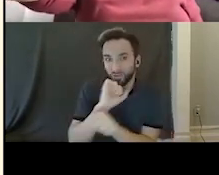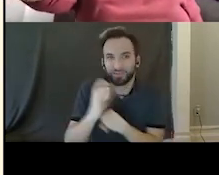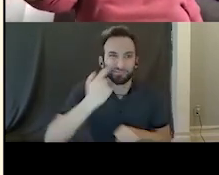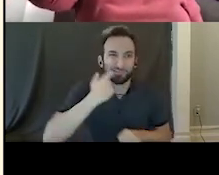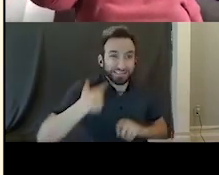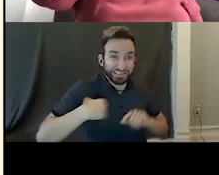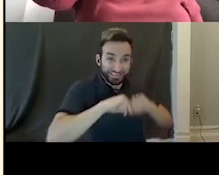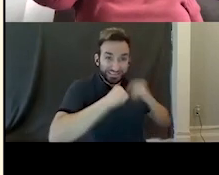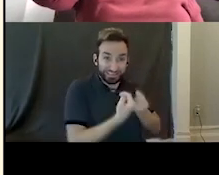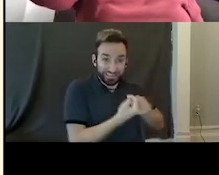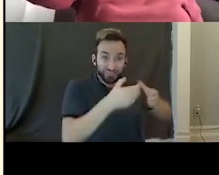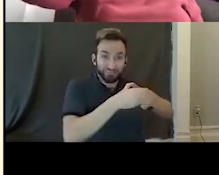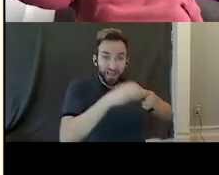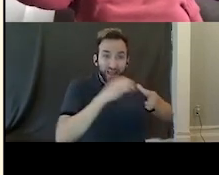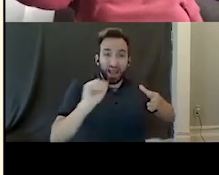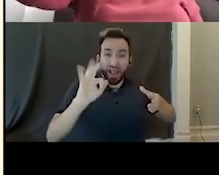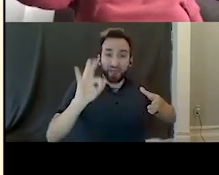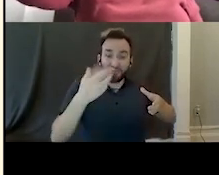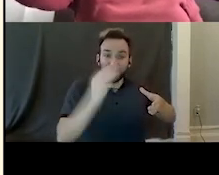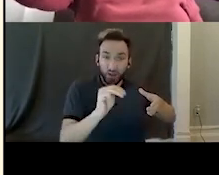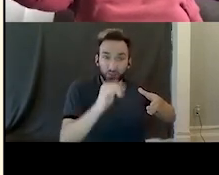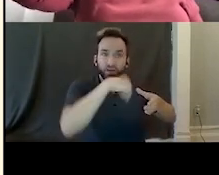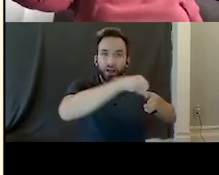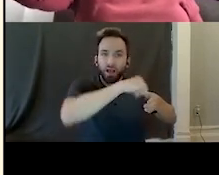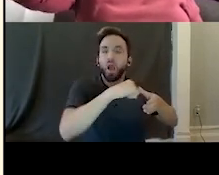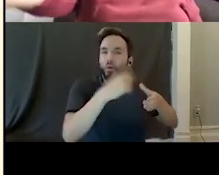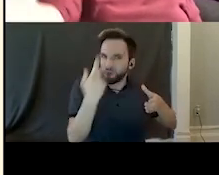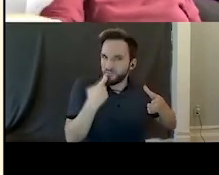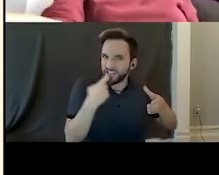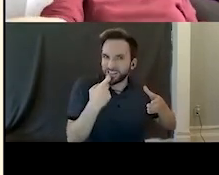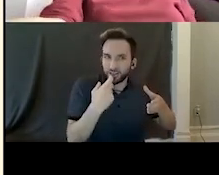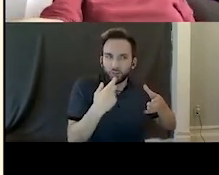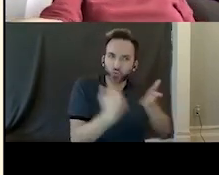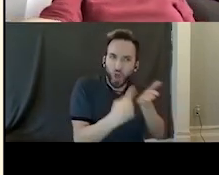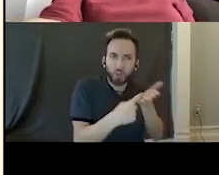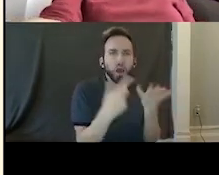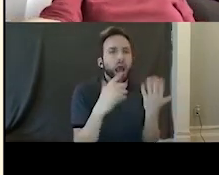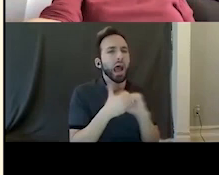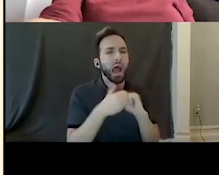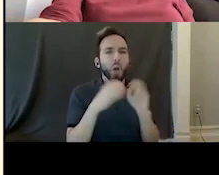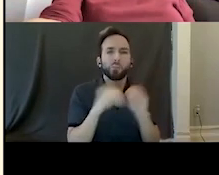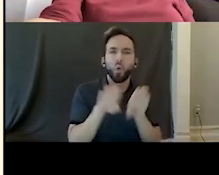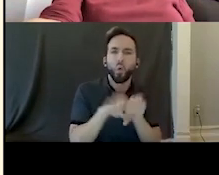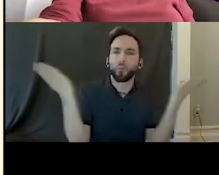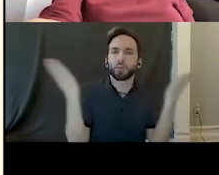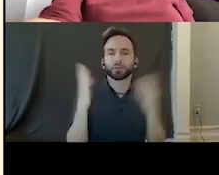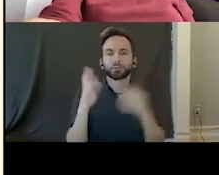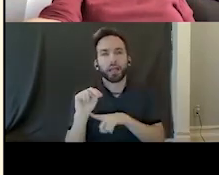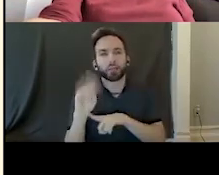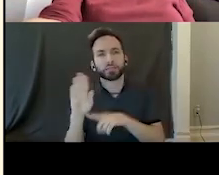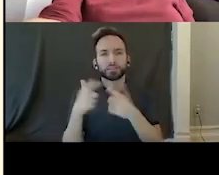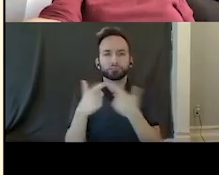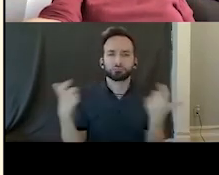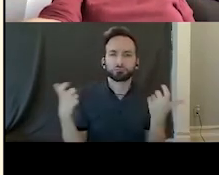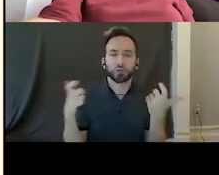there's all a protocol that we have to do before implementing it, but I think it's gonna happen because I'm really for it. A lot of people are for it. It's just a question